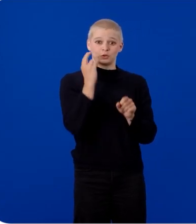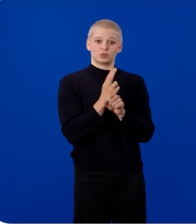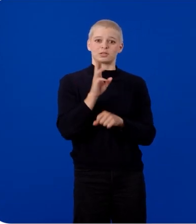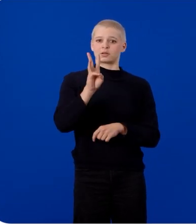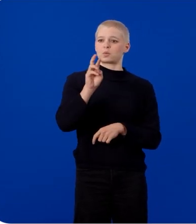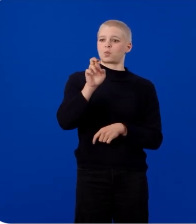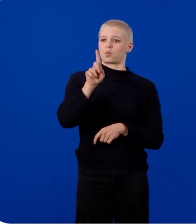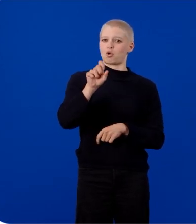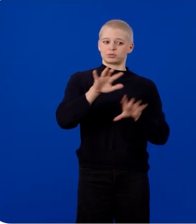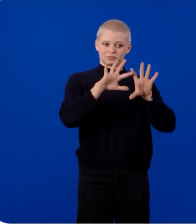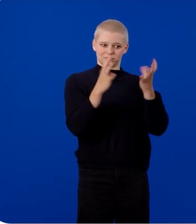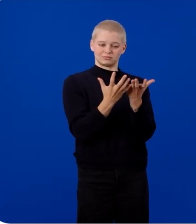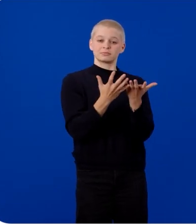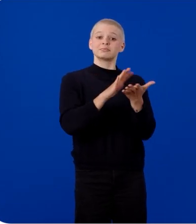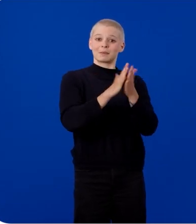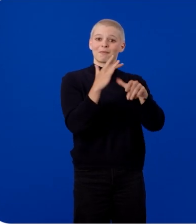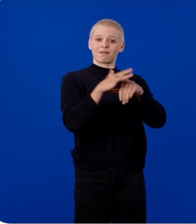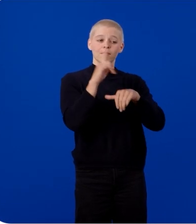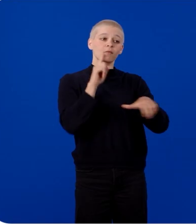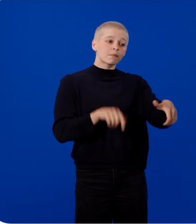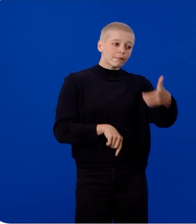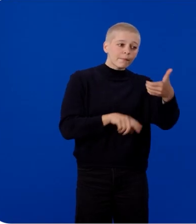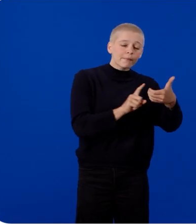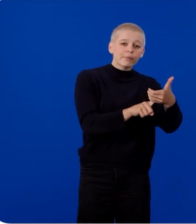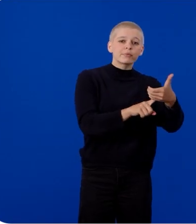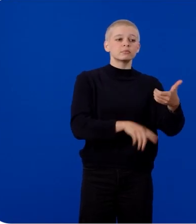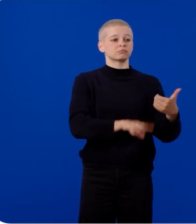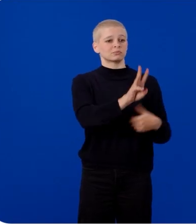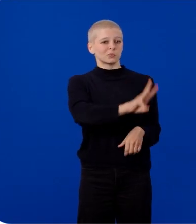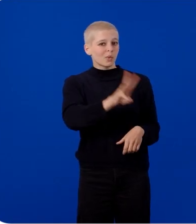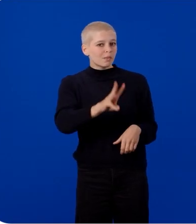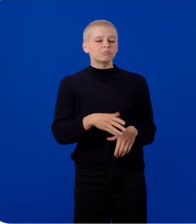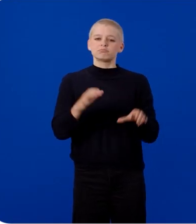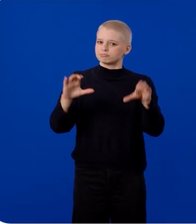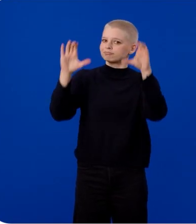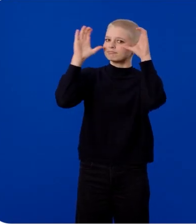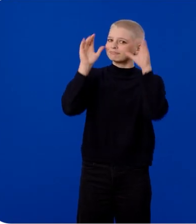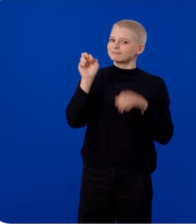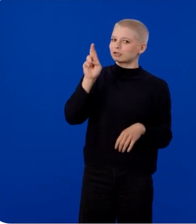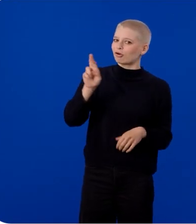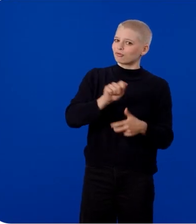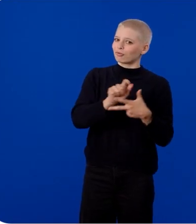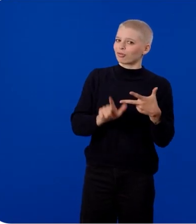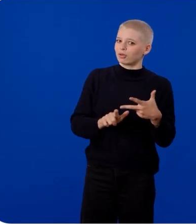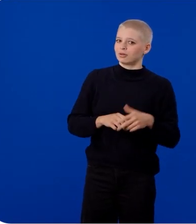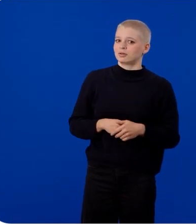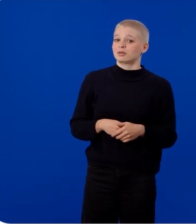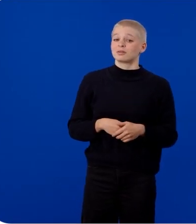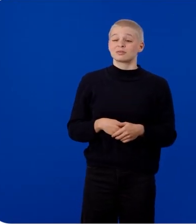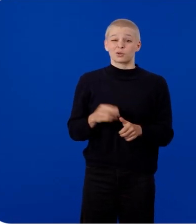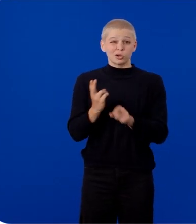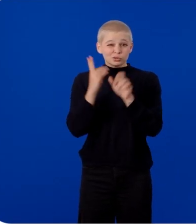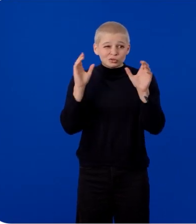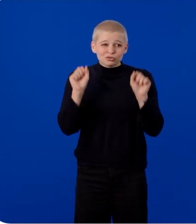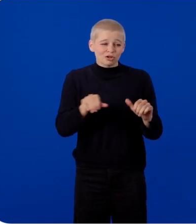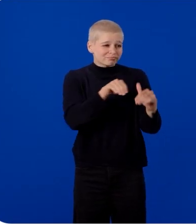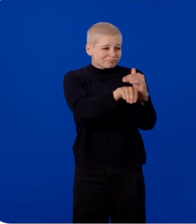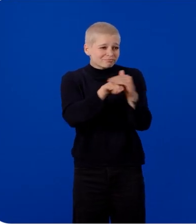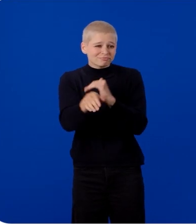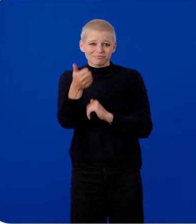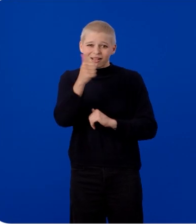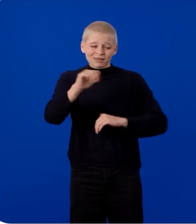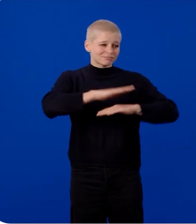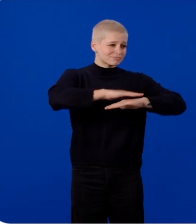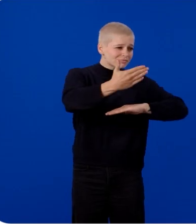available on mobile and web, as well as VR. This enables users to access worlds from any device and, as